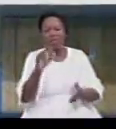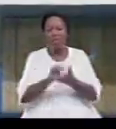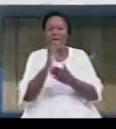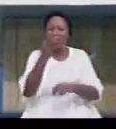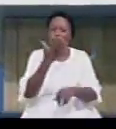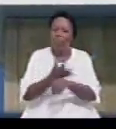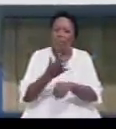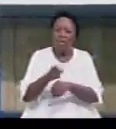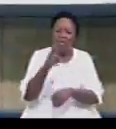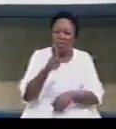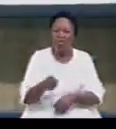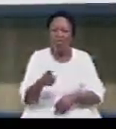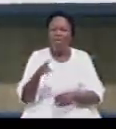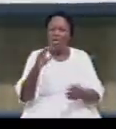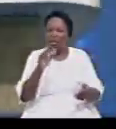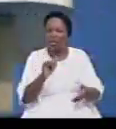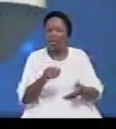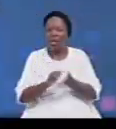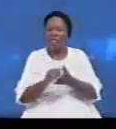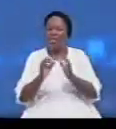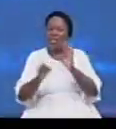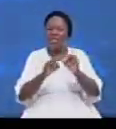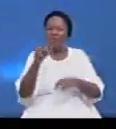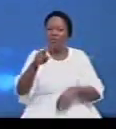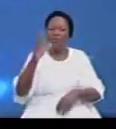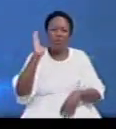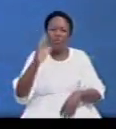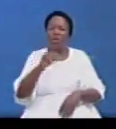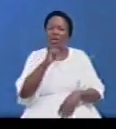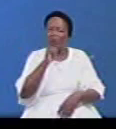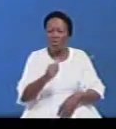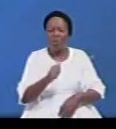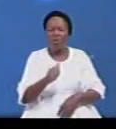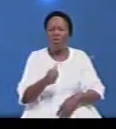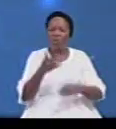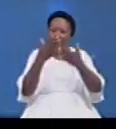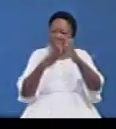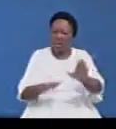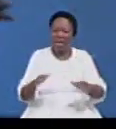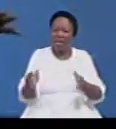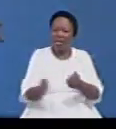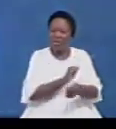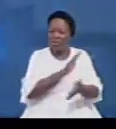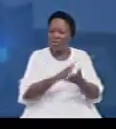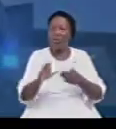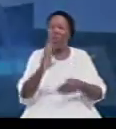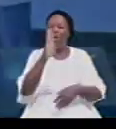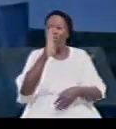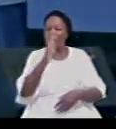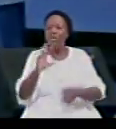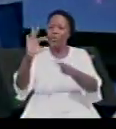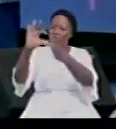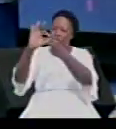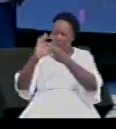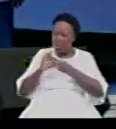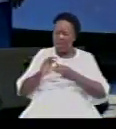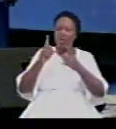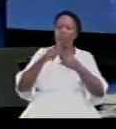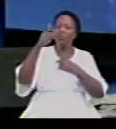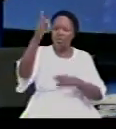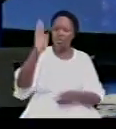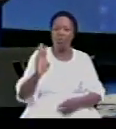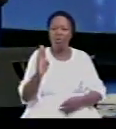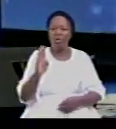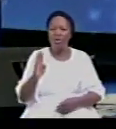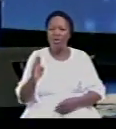of you, that if you will not perish, be reconciled unto God. We